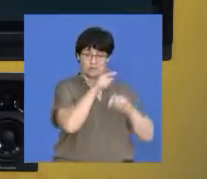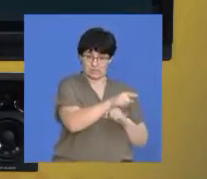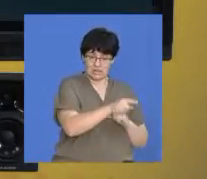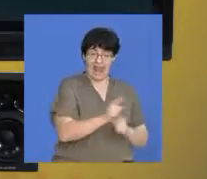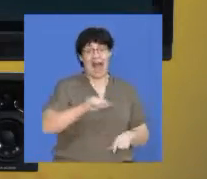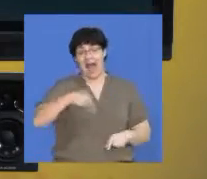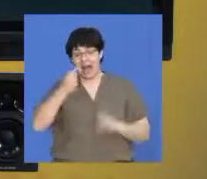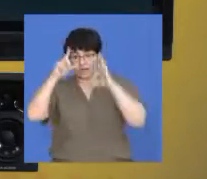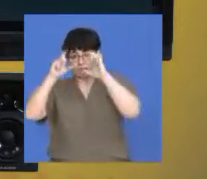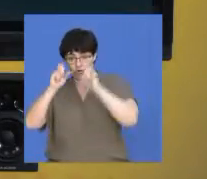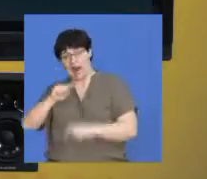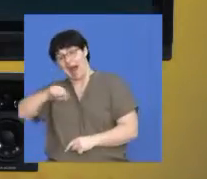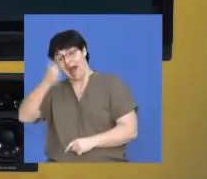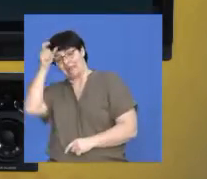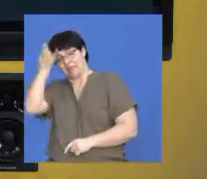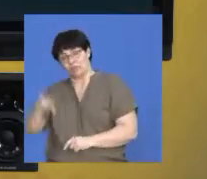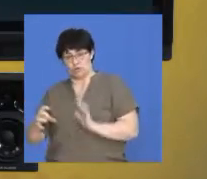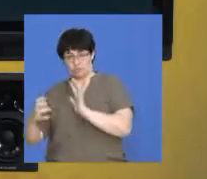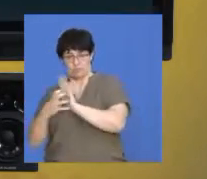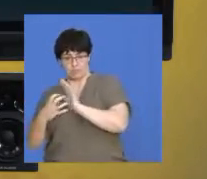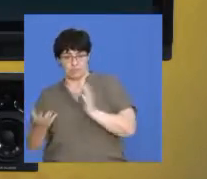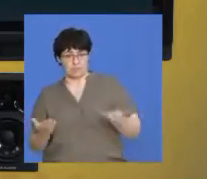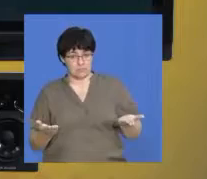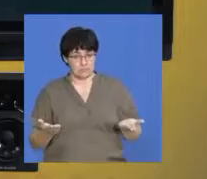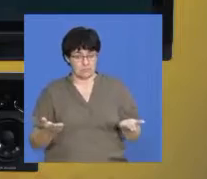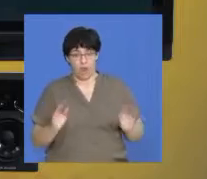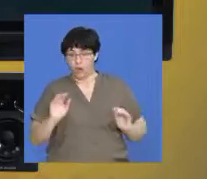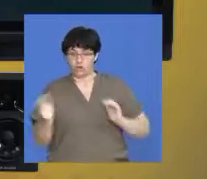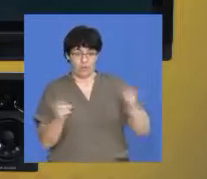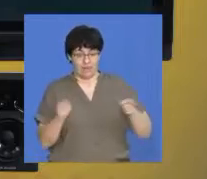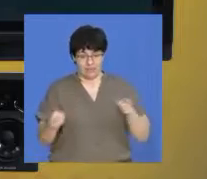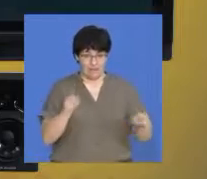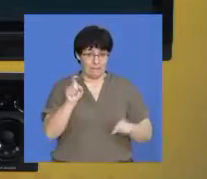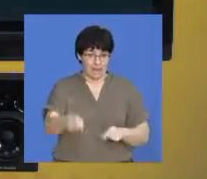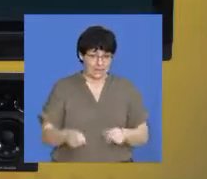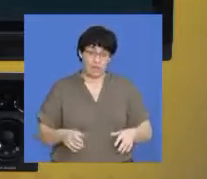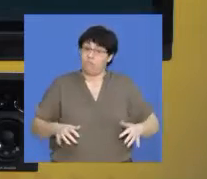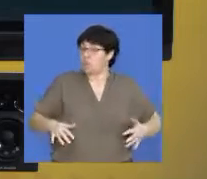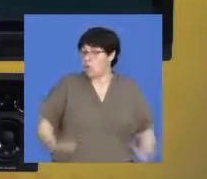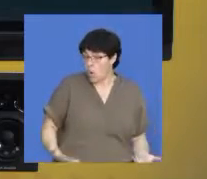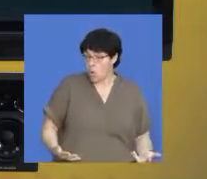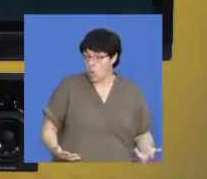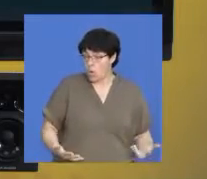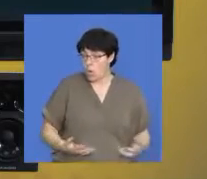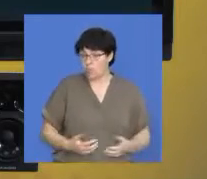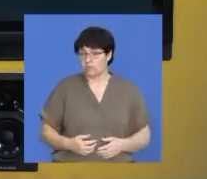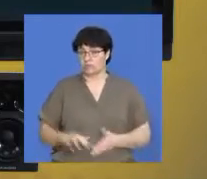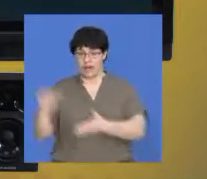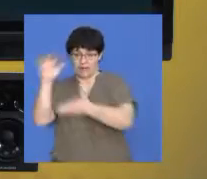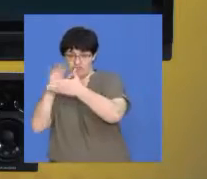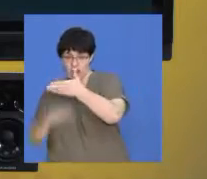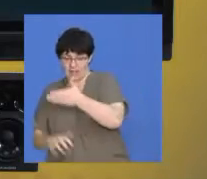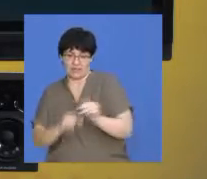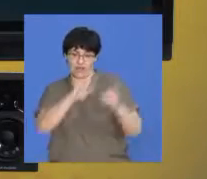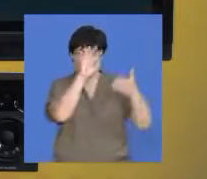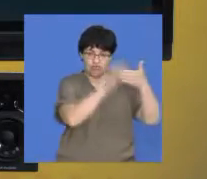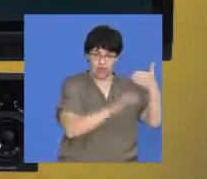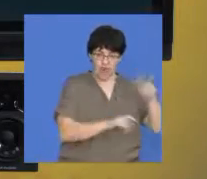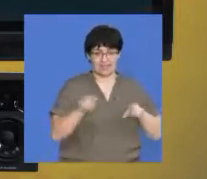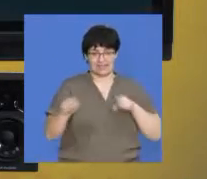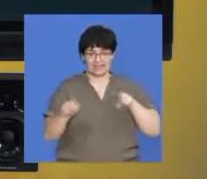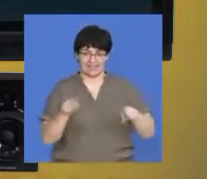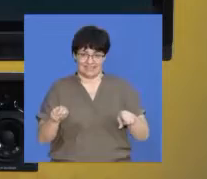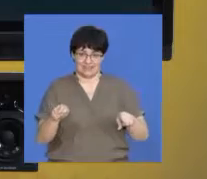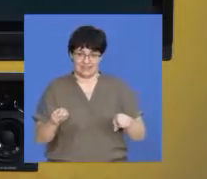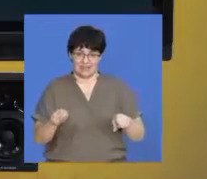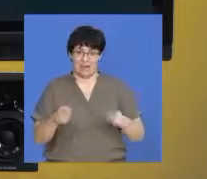and another photograph taken by a different person. And then you're asked to compare those. Or two textual sources, okay, that